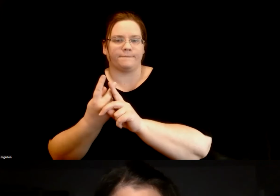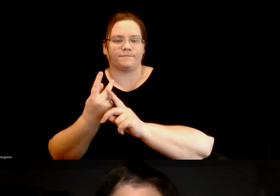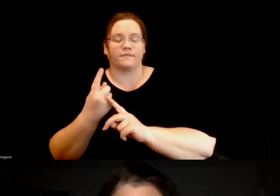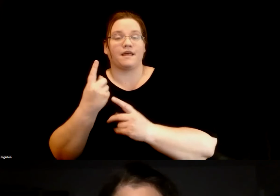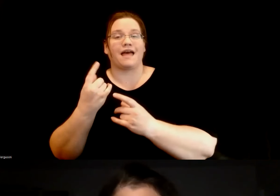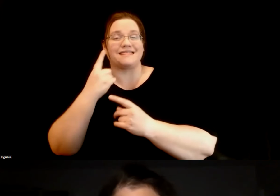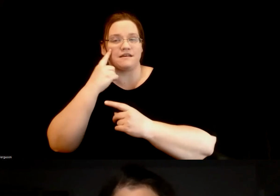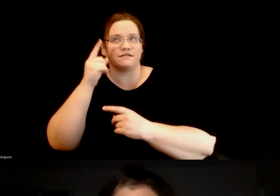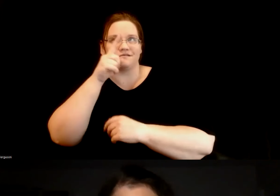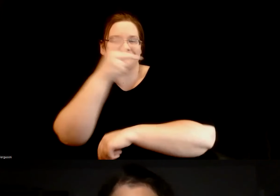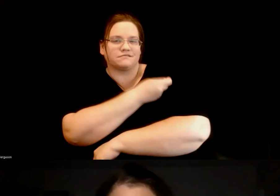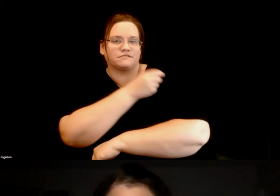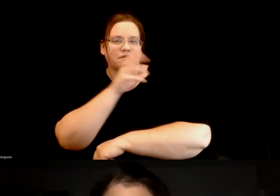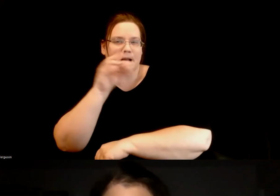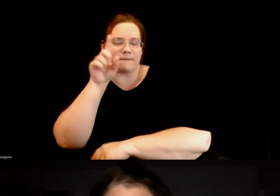now looking at